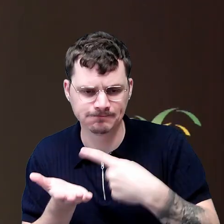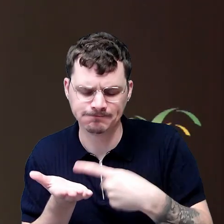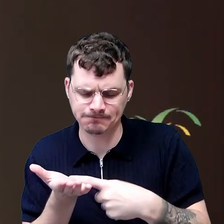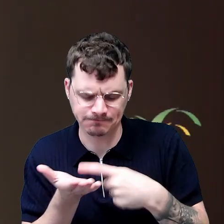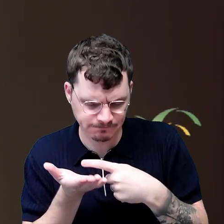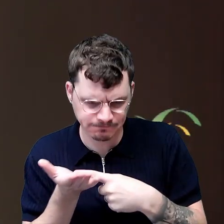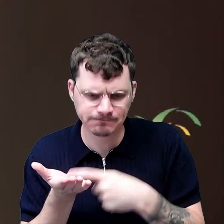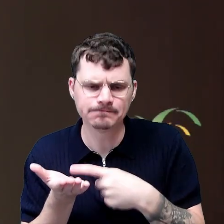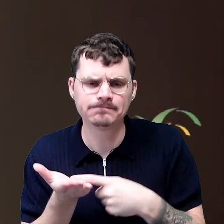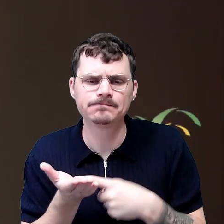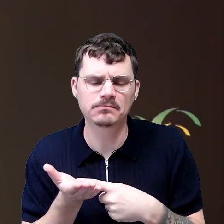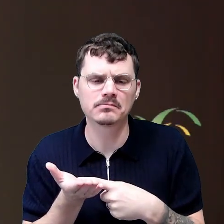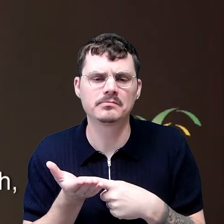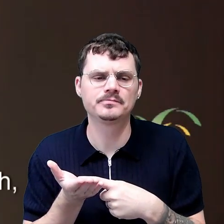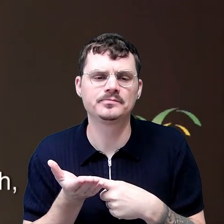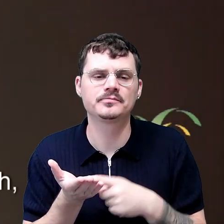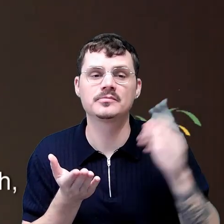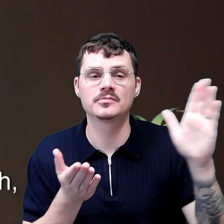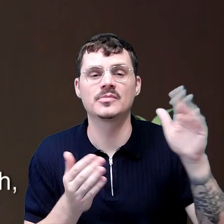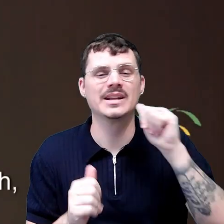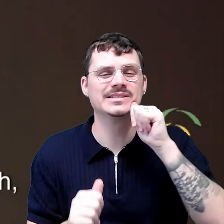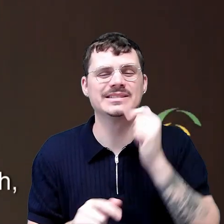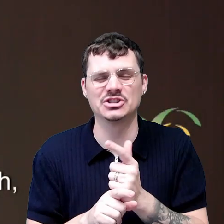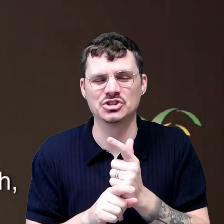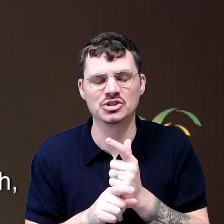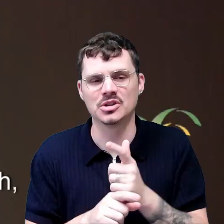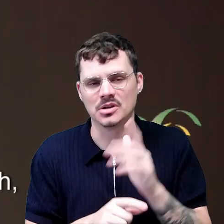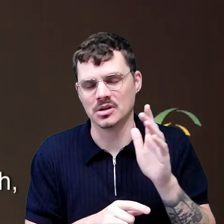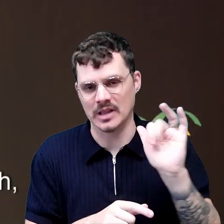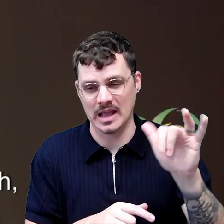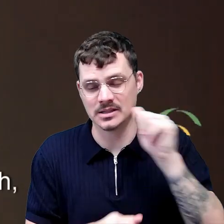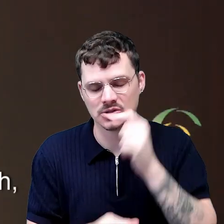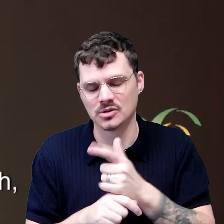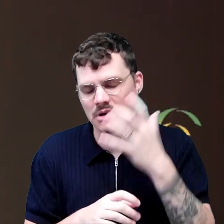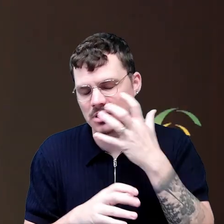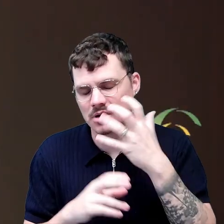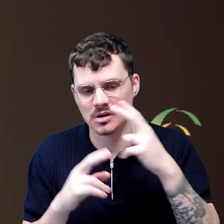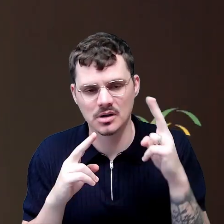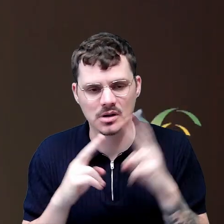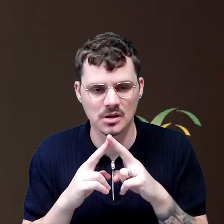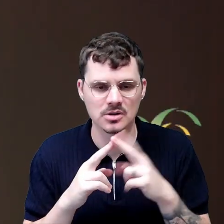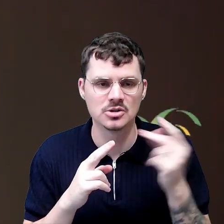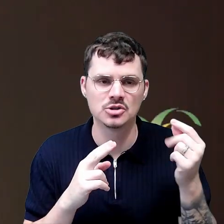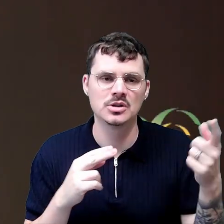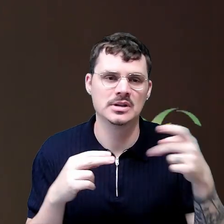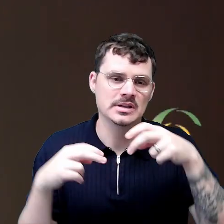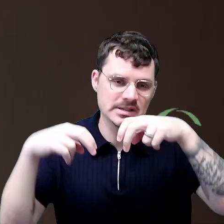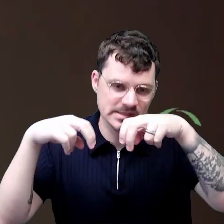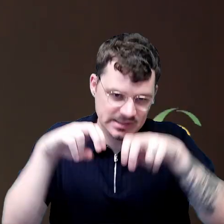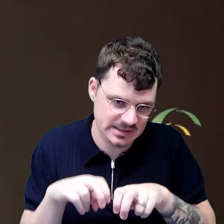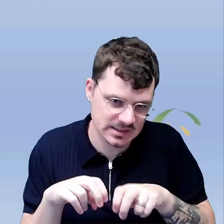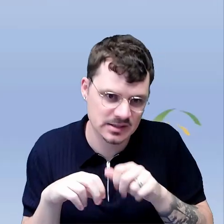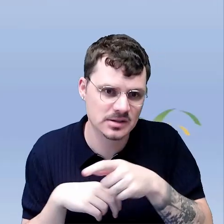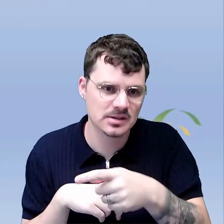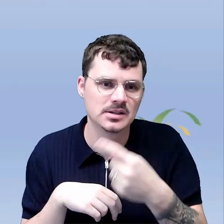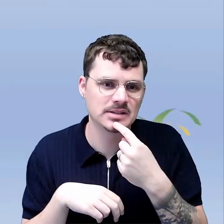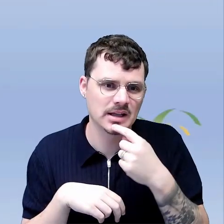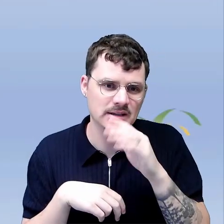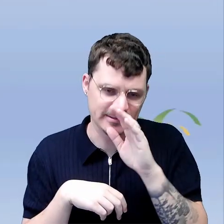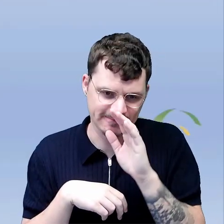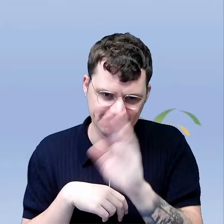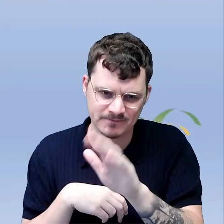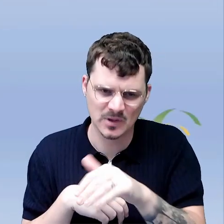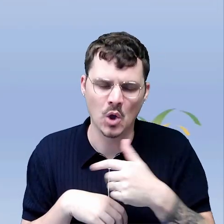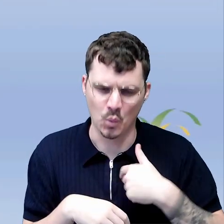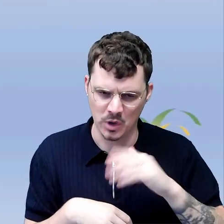and then her sister, the most amazing sister on earth, scrunched down next to her and said, honey,